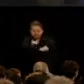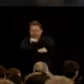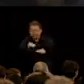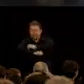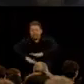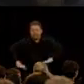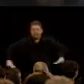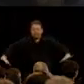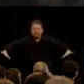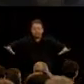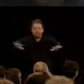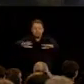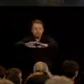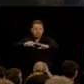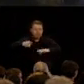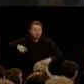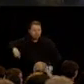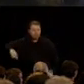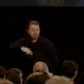ramparts we